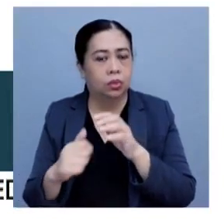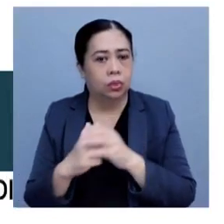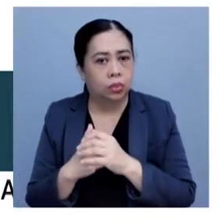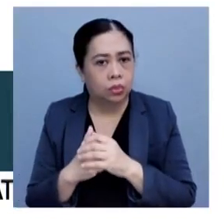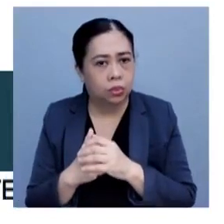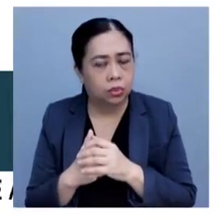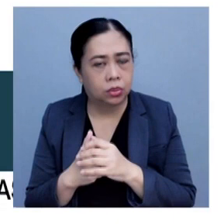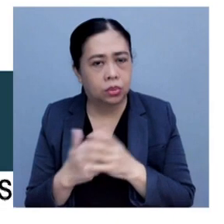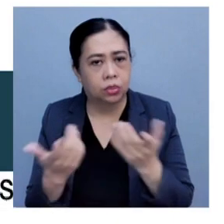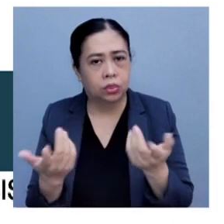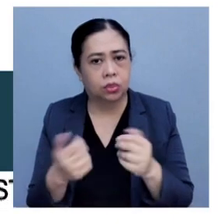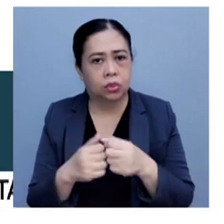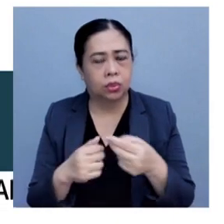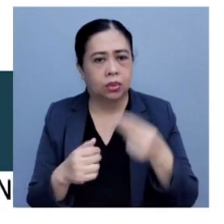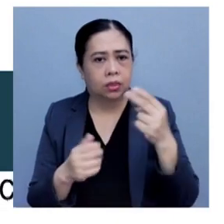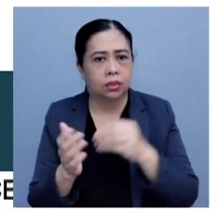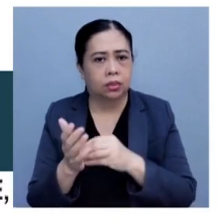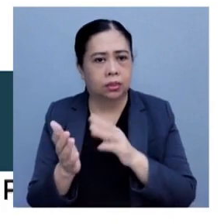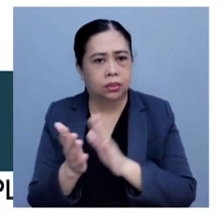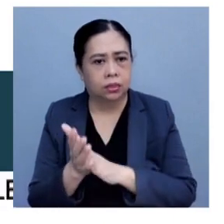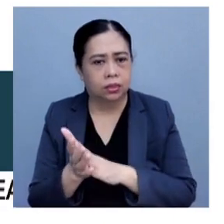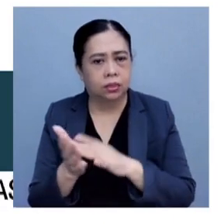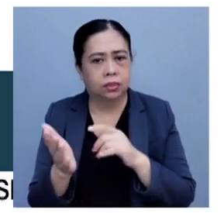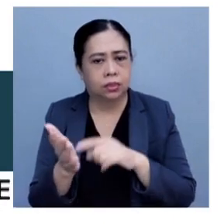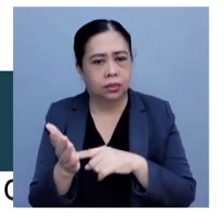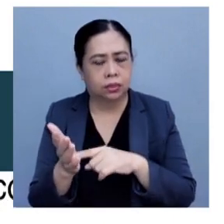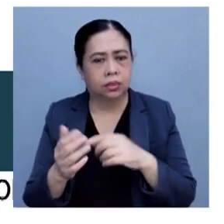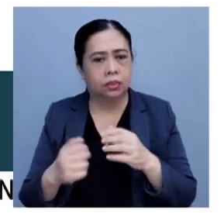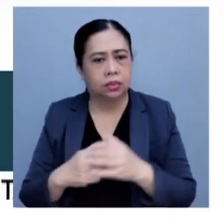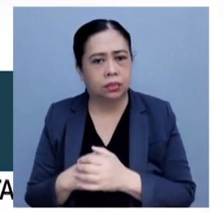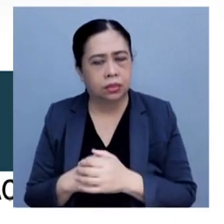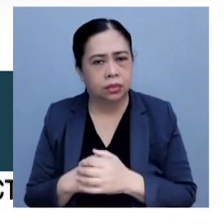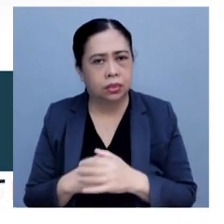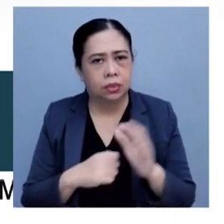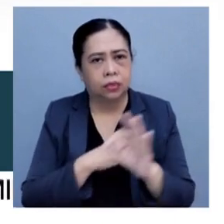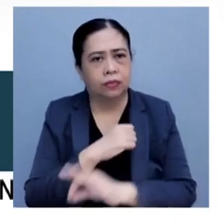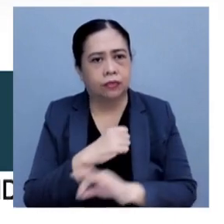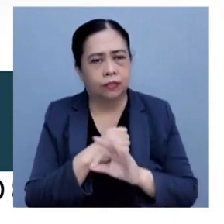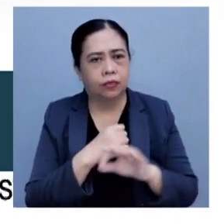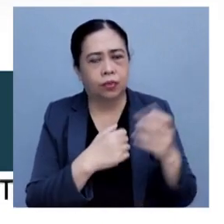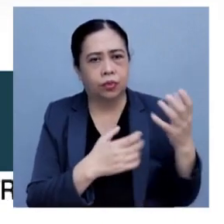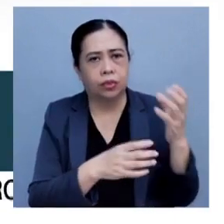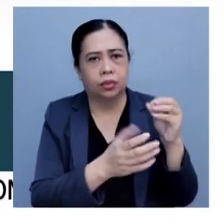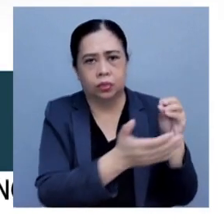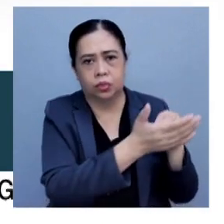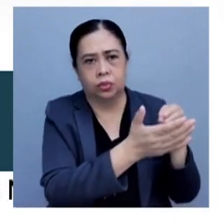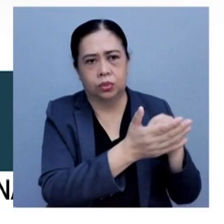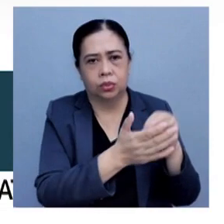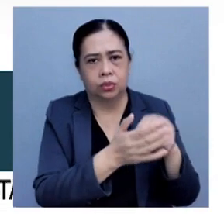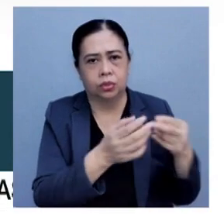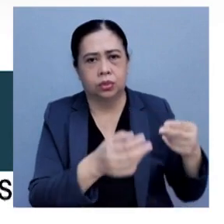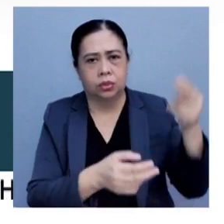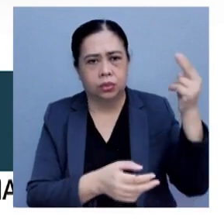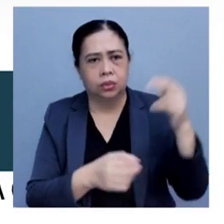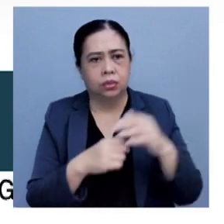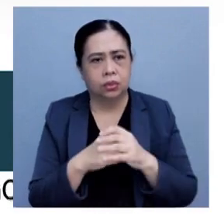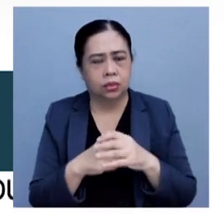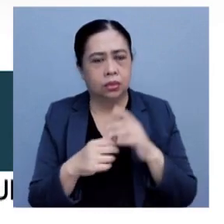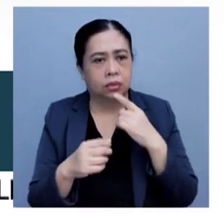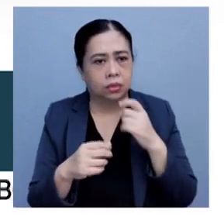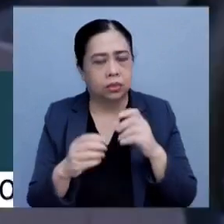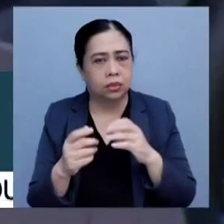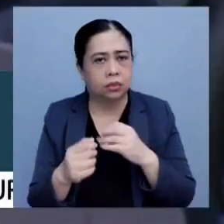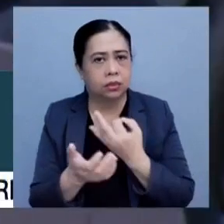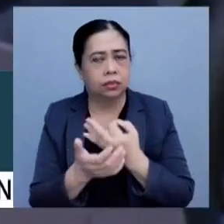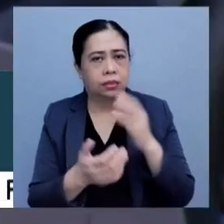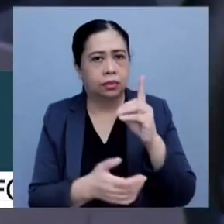for that higher debt. This as government borrowings from foreign sources grew nearly 3% in August. Despite that, Finance Secretary